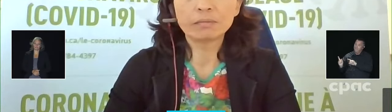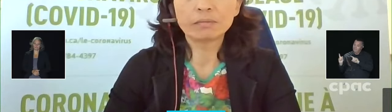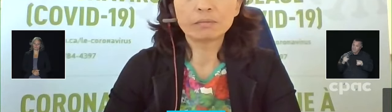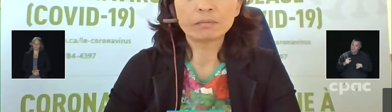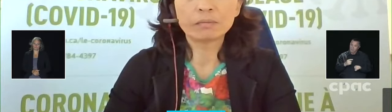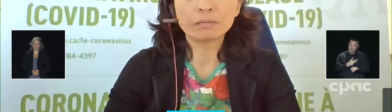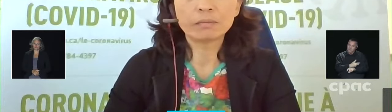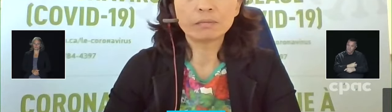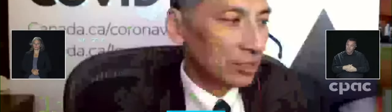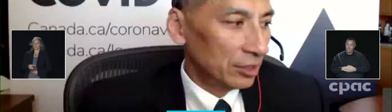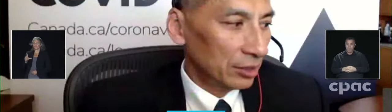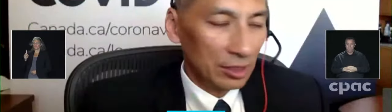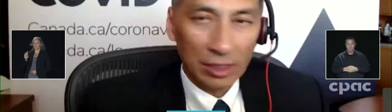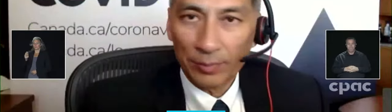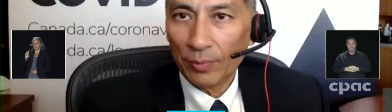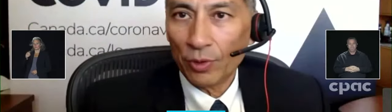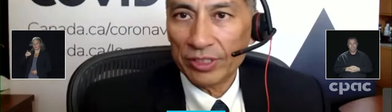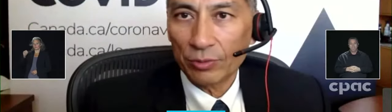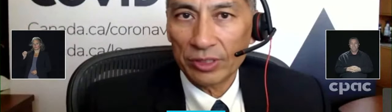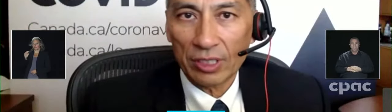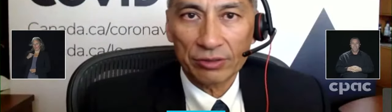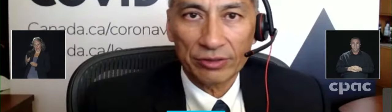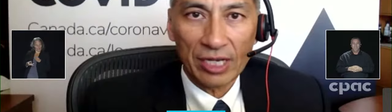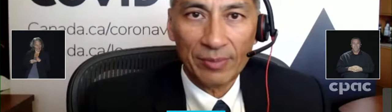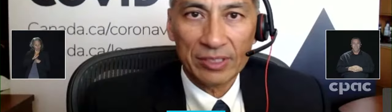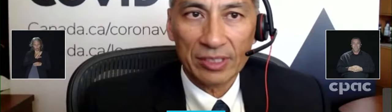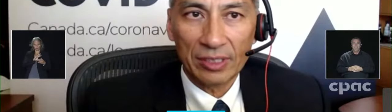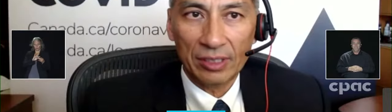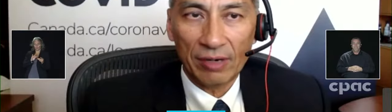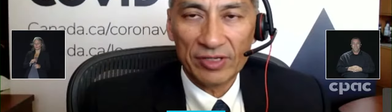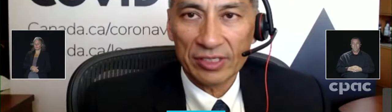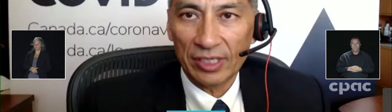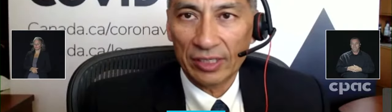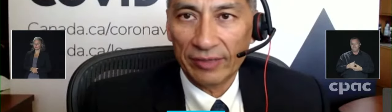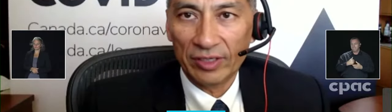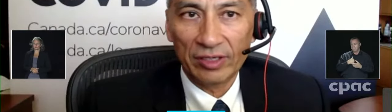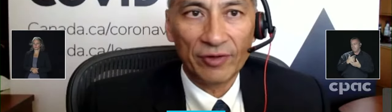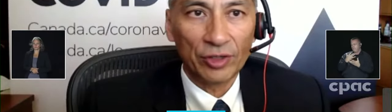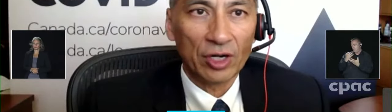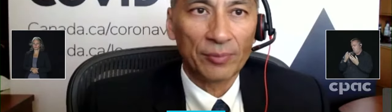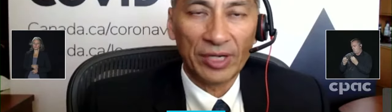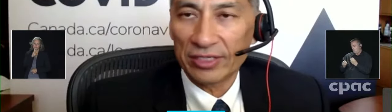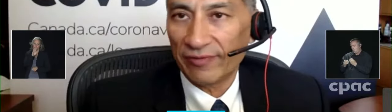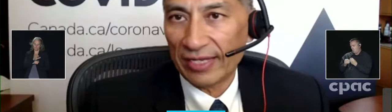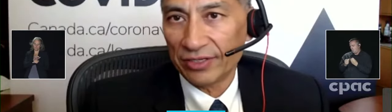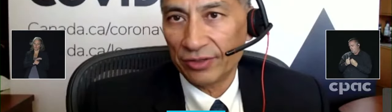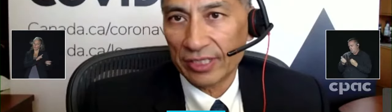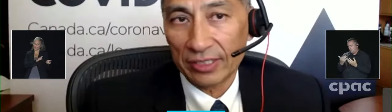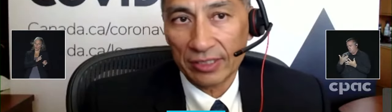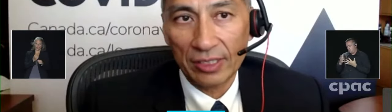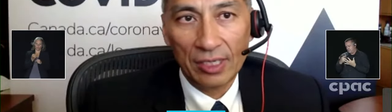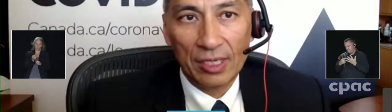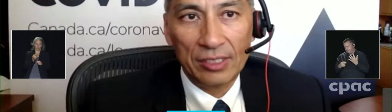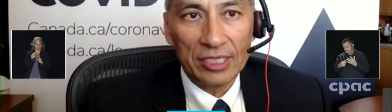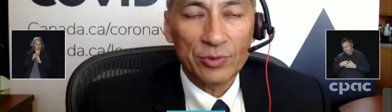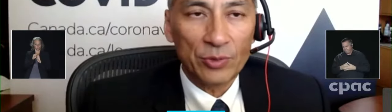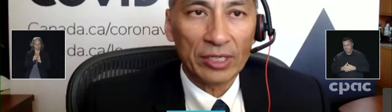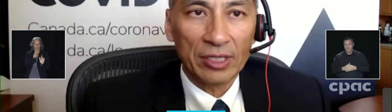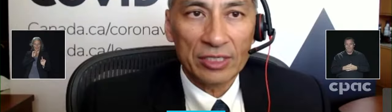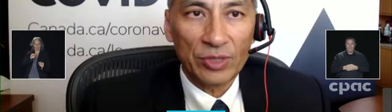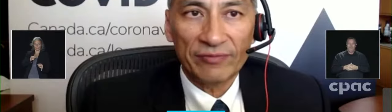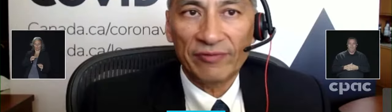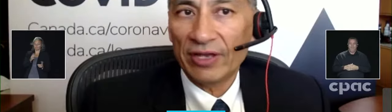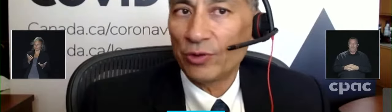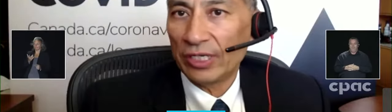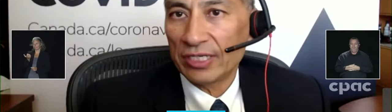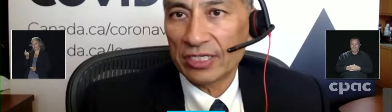It's Dr. Njoo. I would just add a couple of points to what Dr. Tam has obviously given in a very comprehensive answer, is that, yes, we